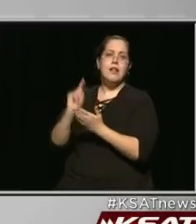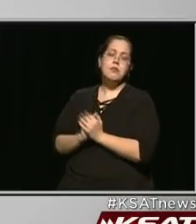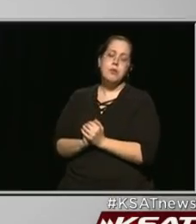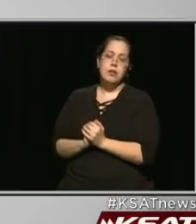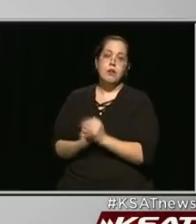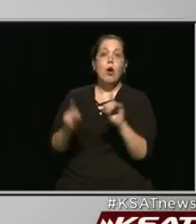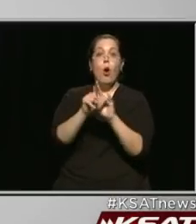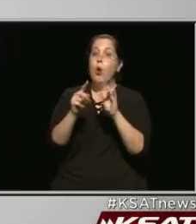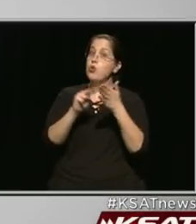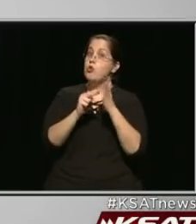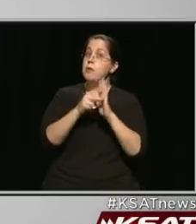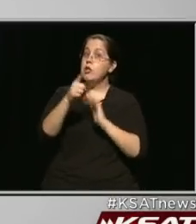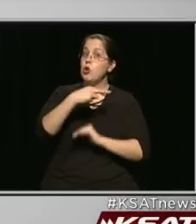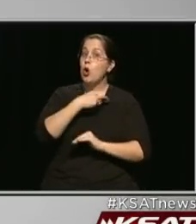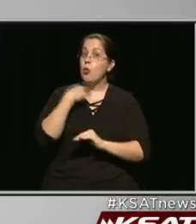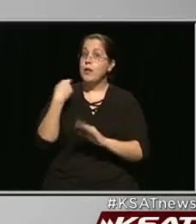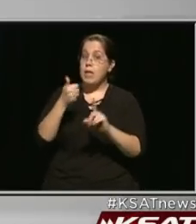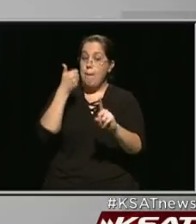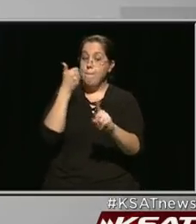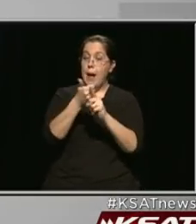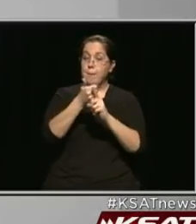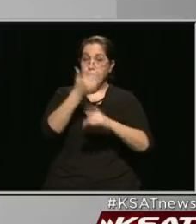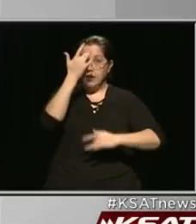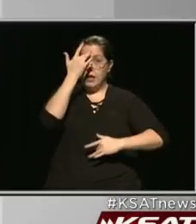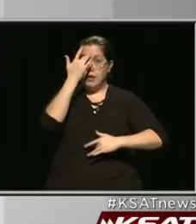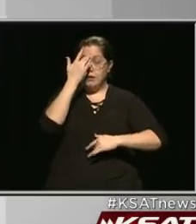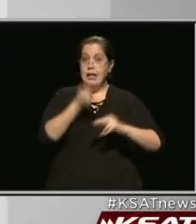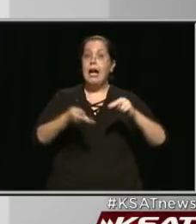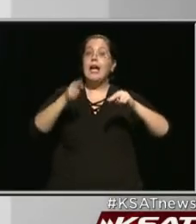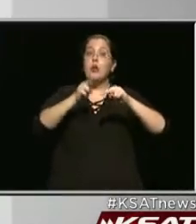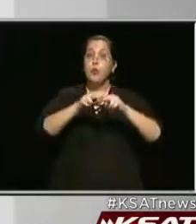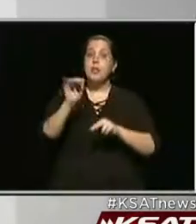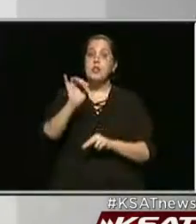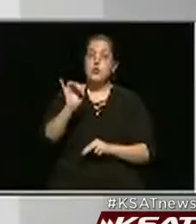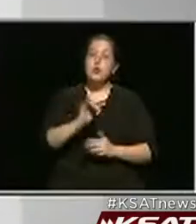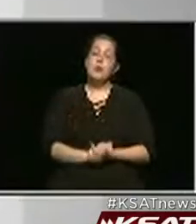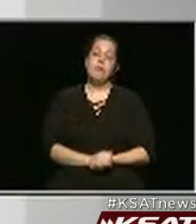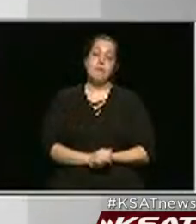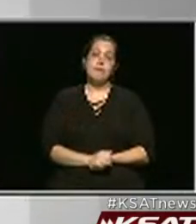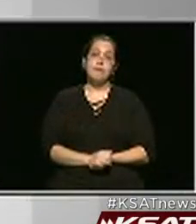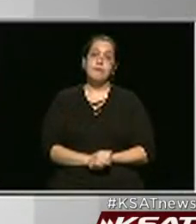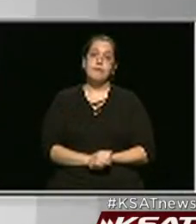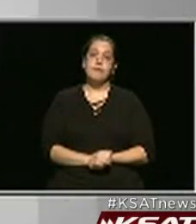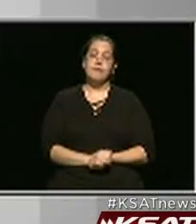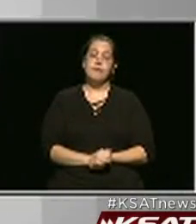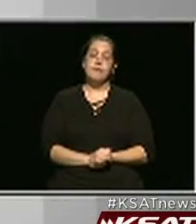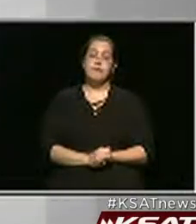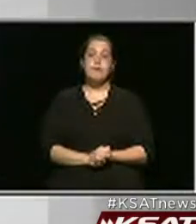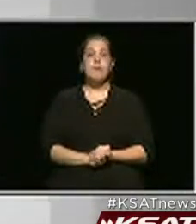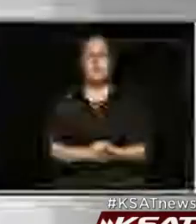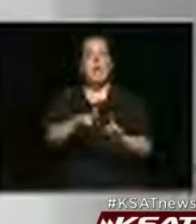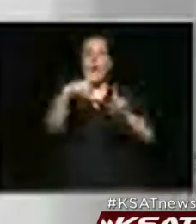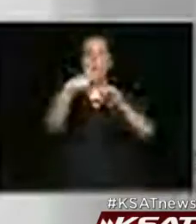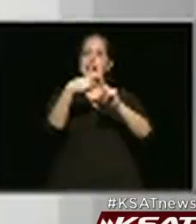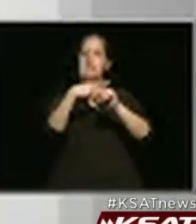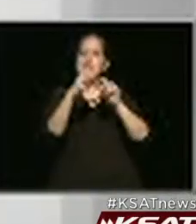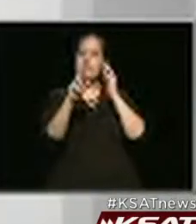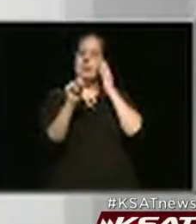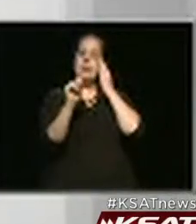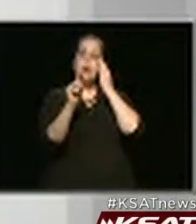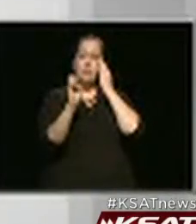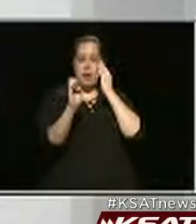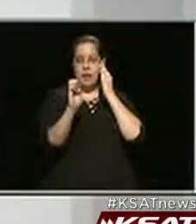It also means your risk of catching the infection goes up as you see that doubling time go down. The positivity rate,